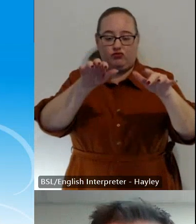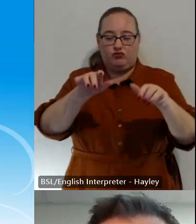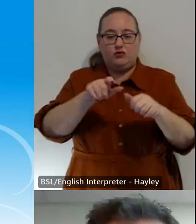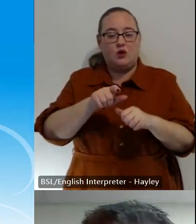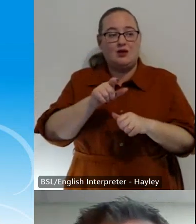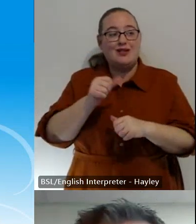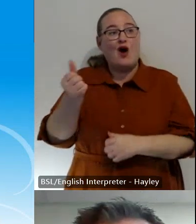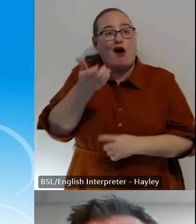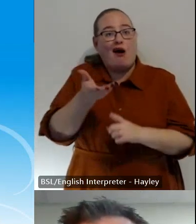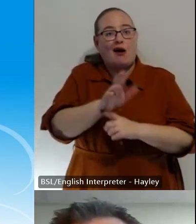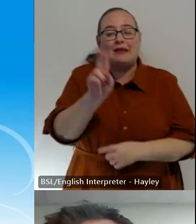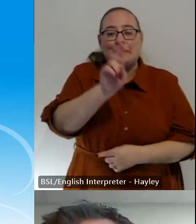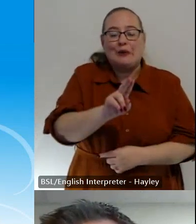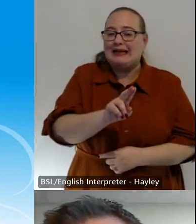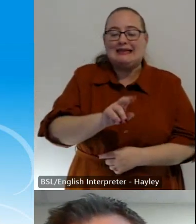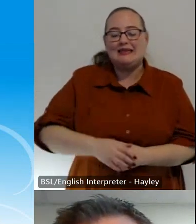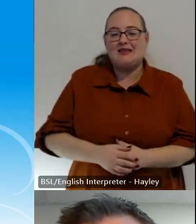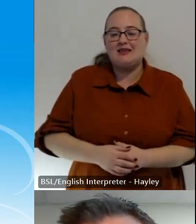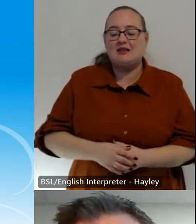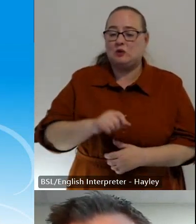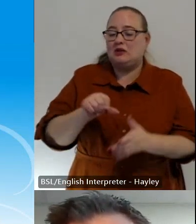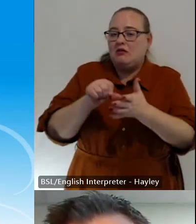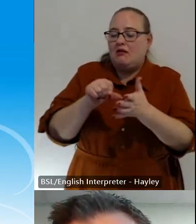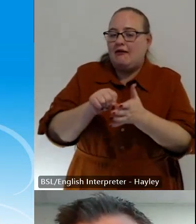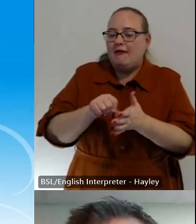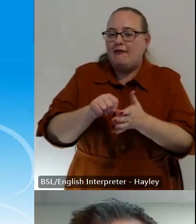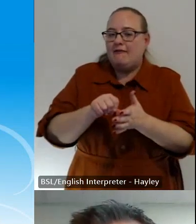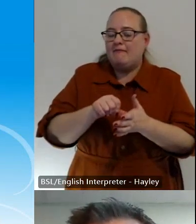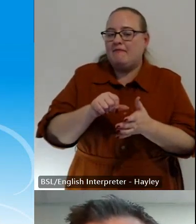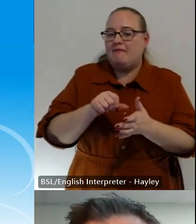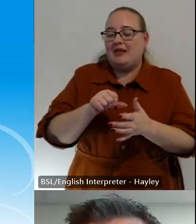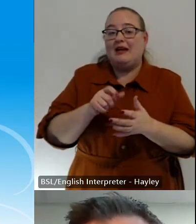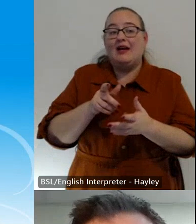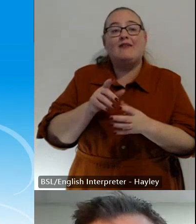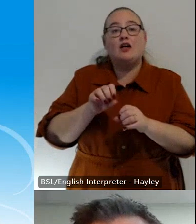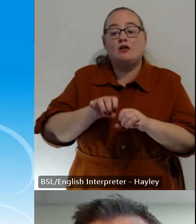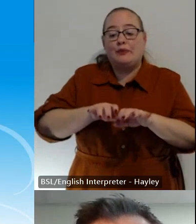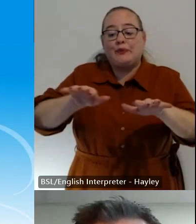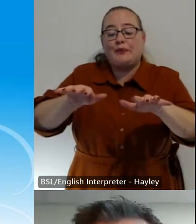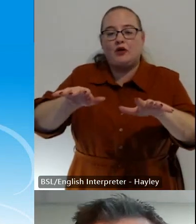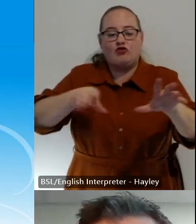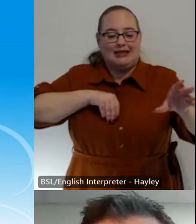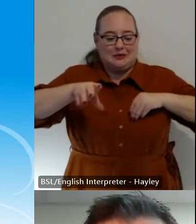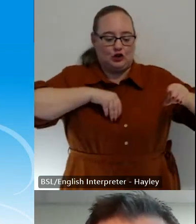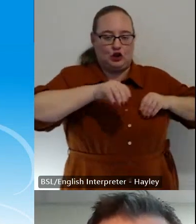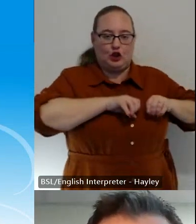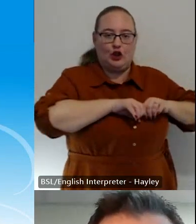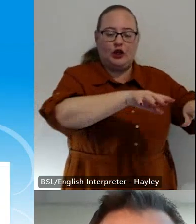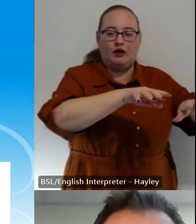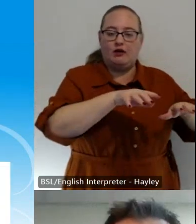So this is a major problem. And you can imagine that by reducing that transmission, the number of illness absences that we could